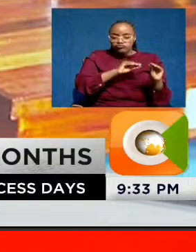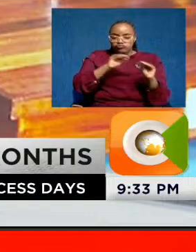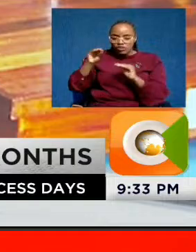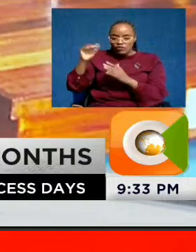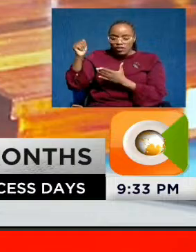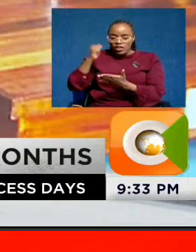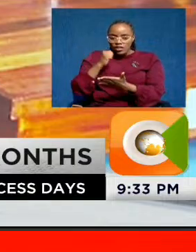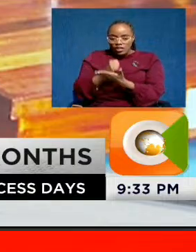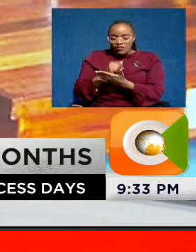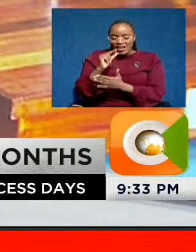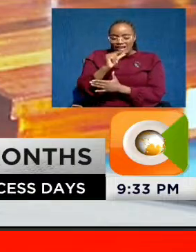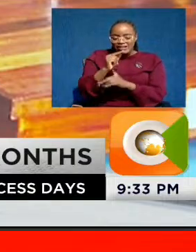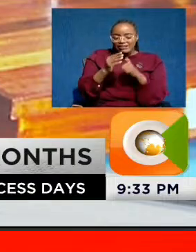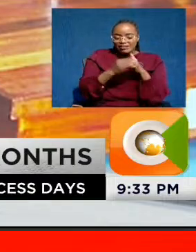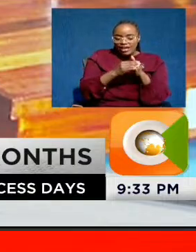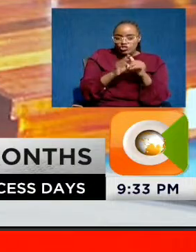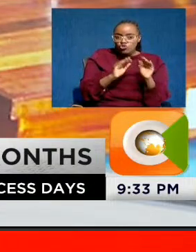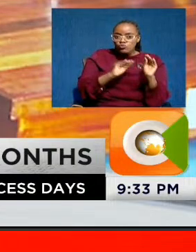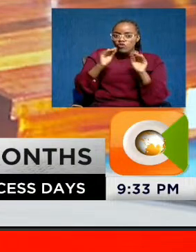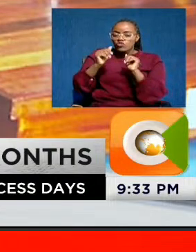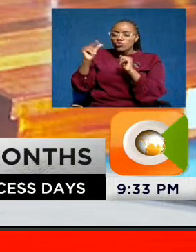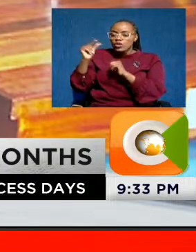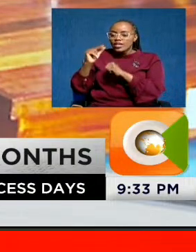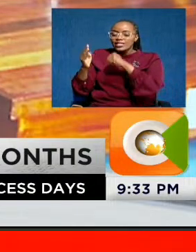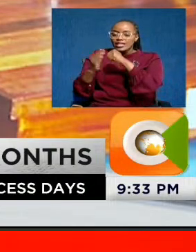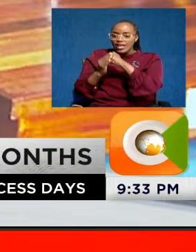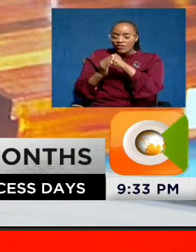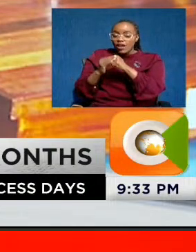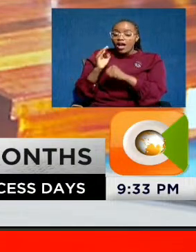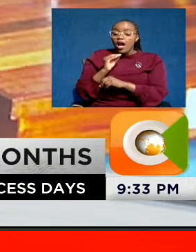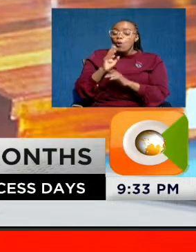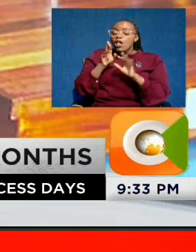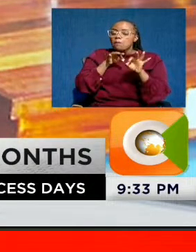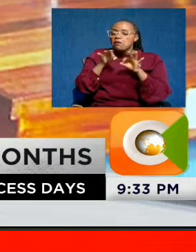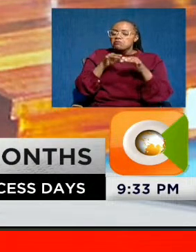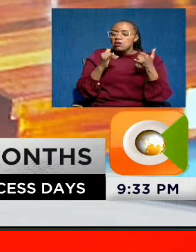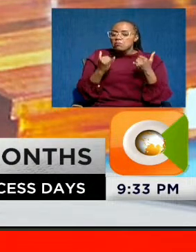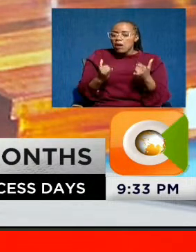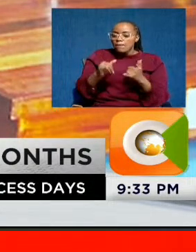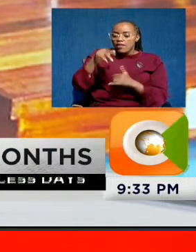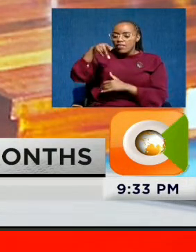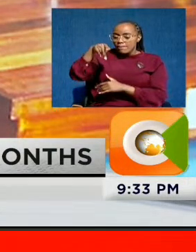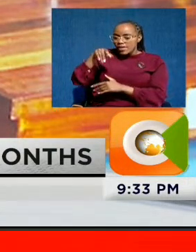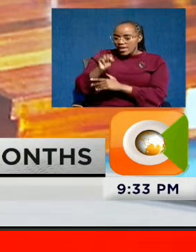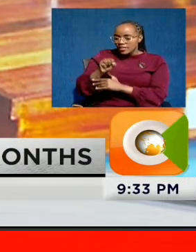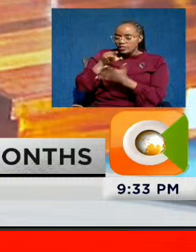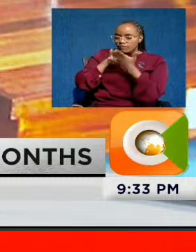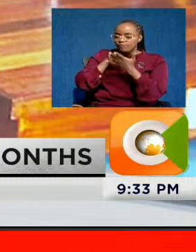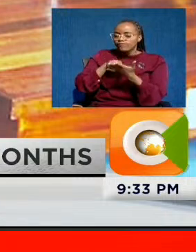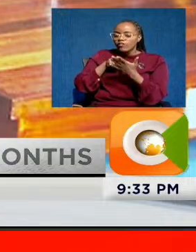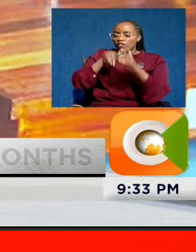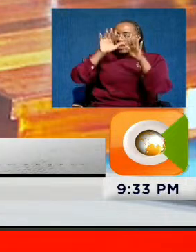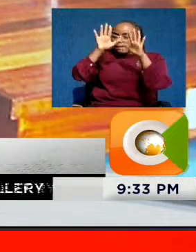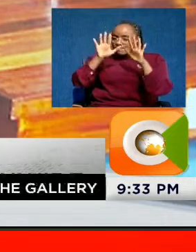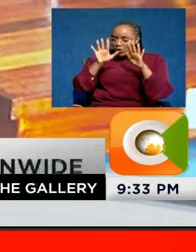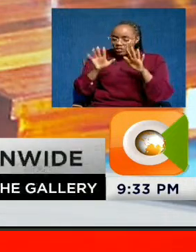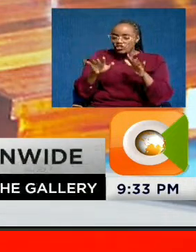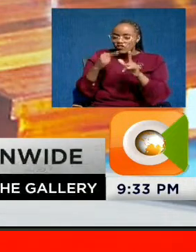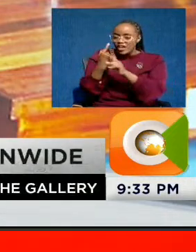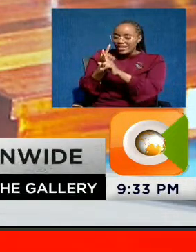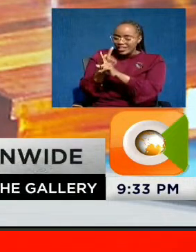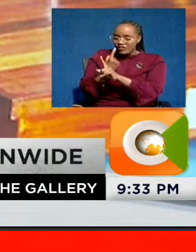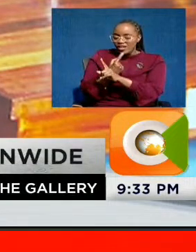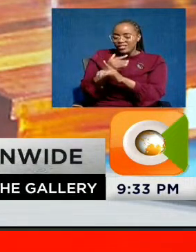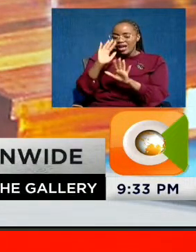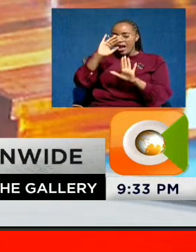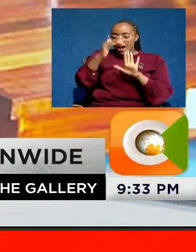9 learners to grade 10. As Emily Chebet details, the Principal Secretary also emphasized the need for a multi-stakeholder approach to